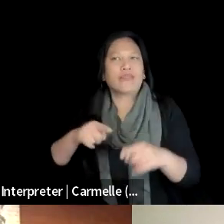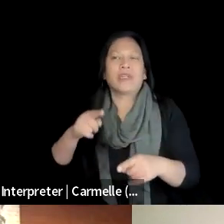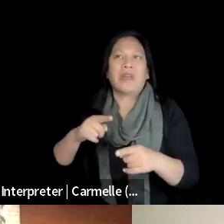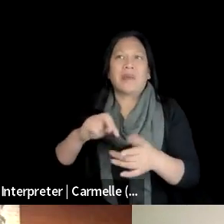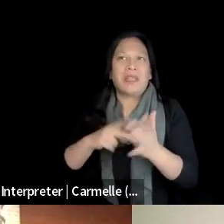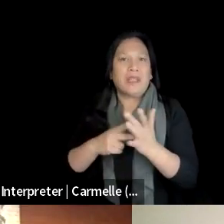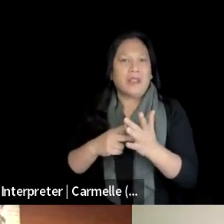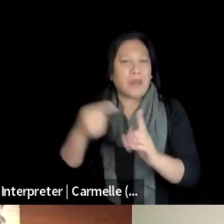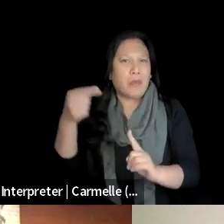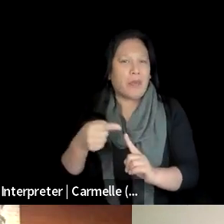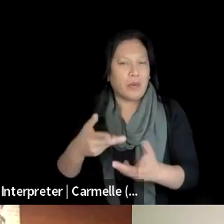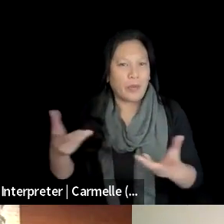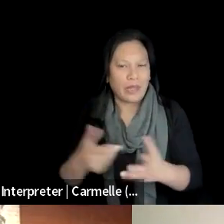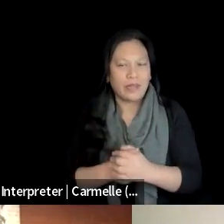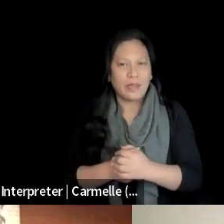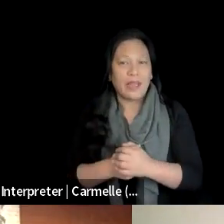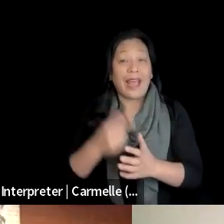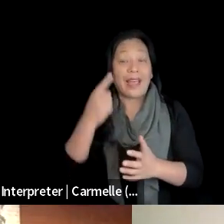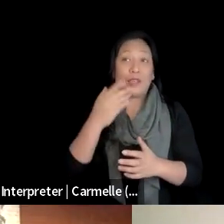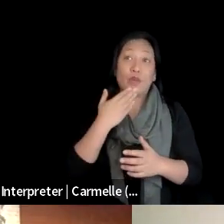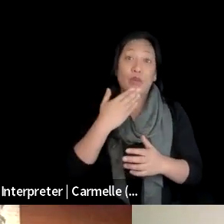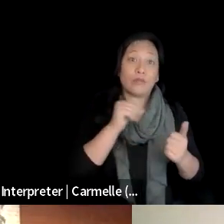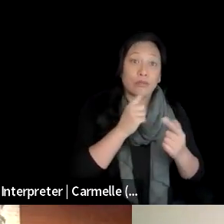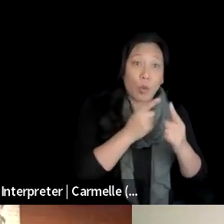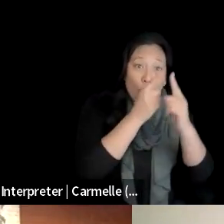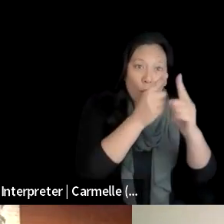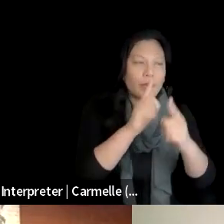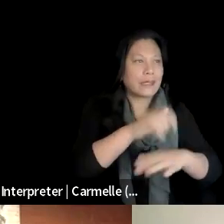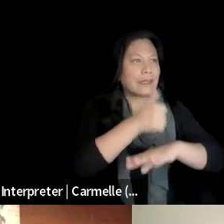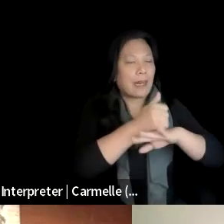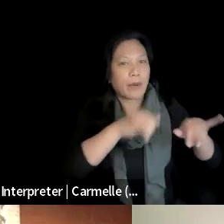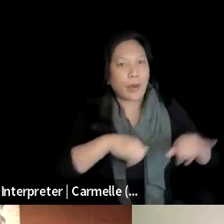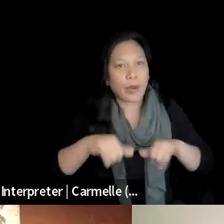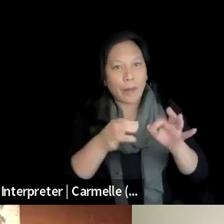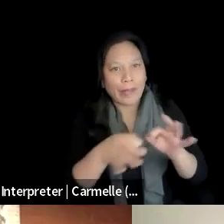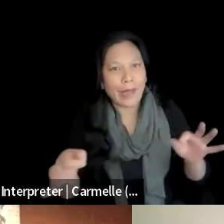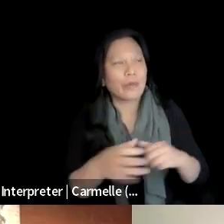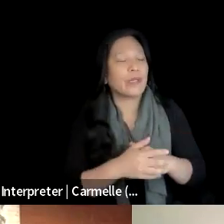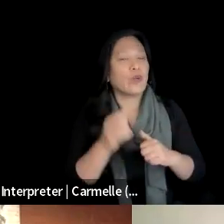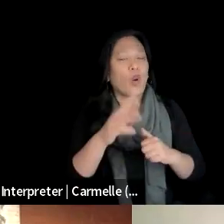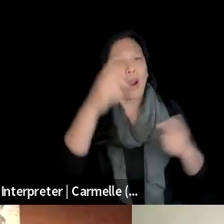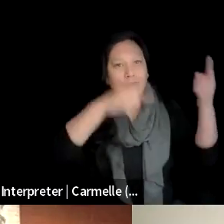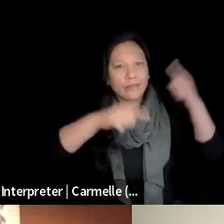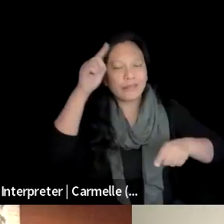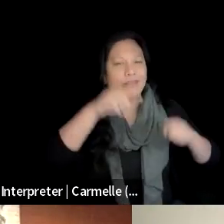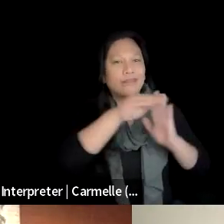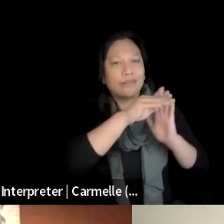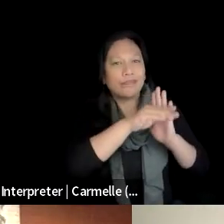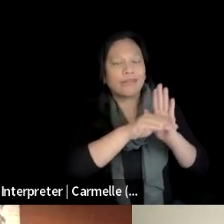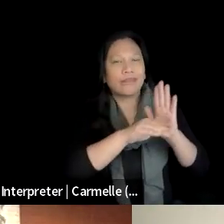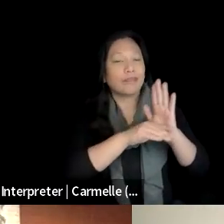good beginning or assessing, establishing common language, whether we're doing it in a community agreement or not, is to